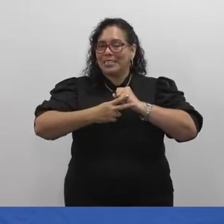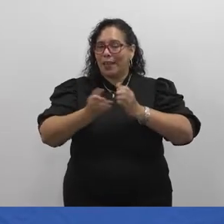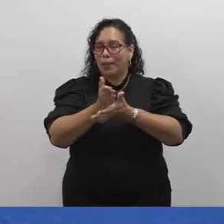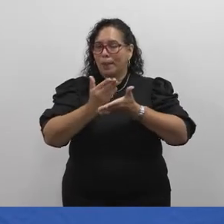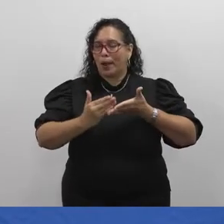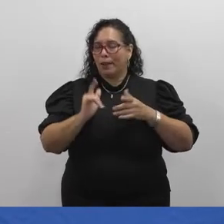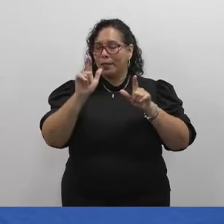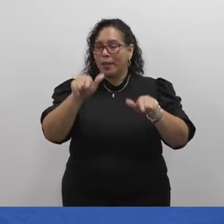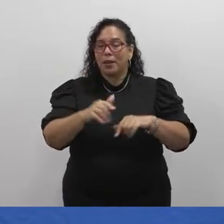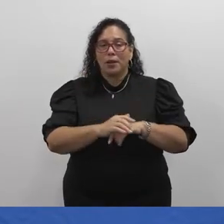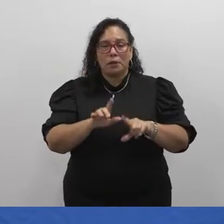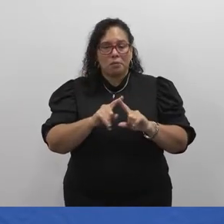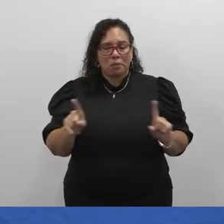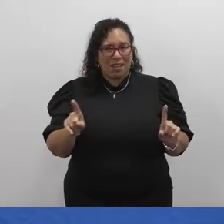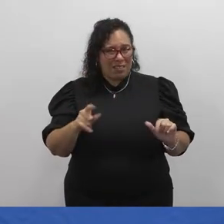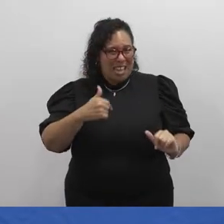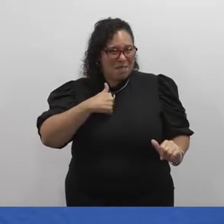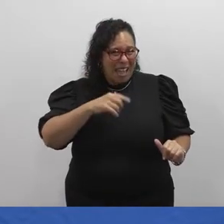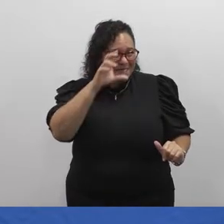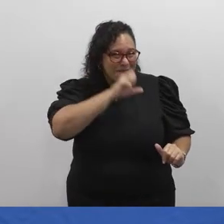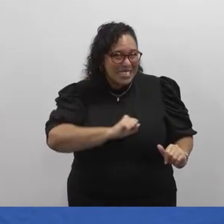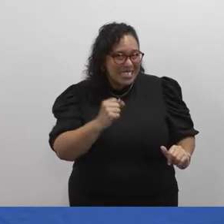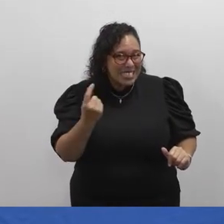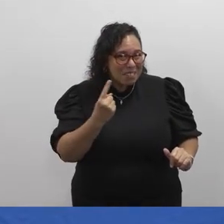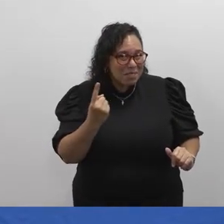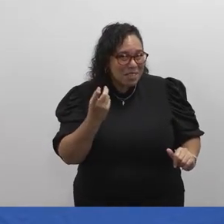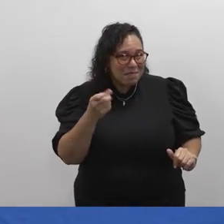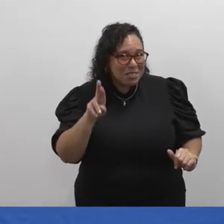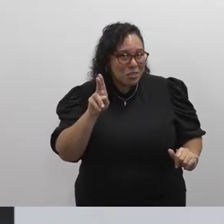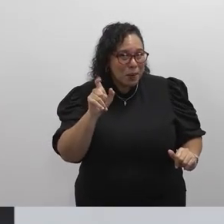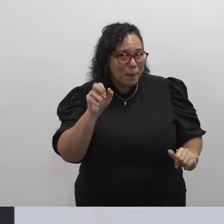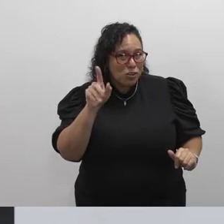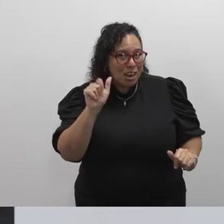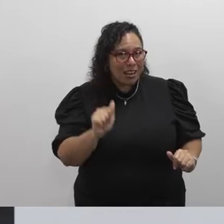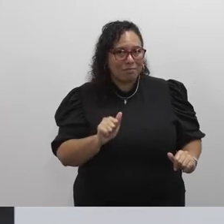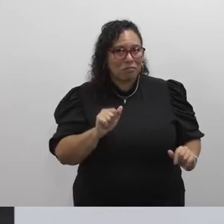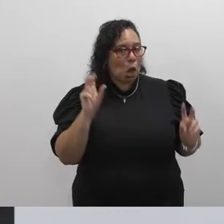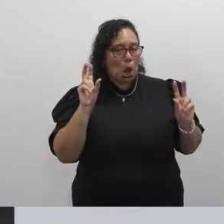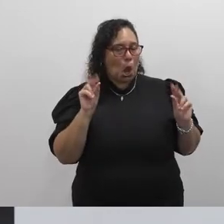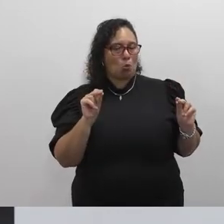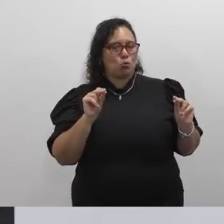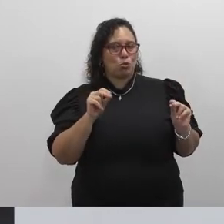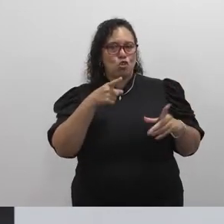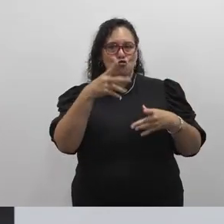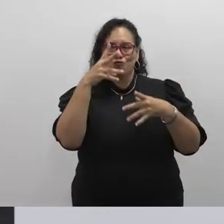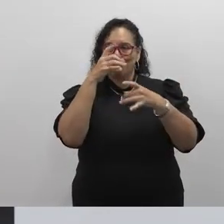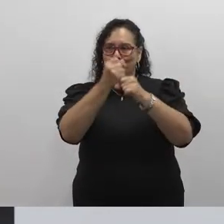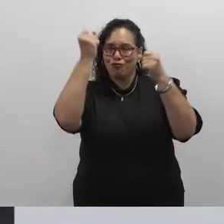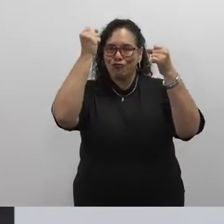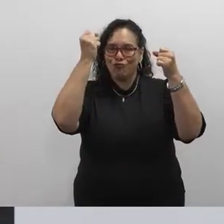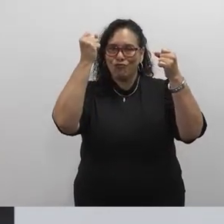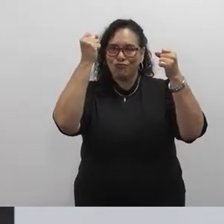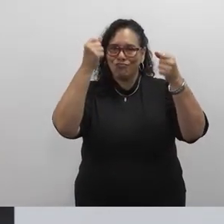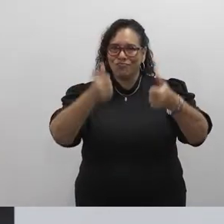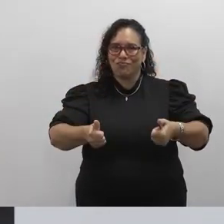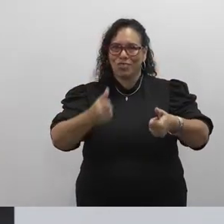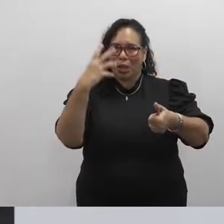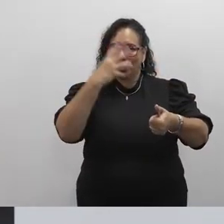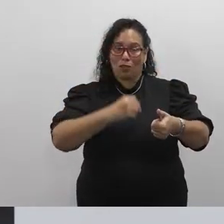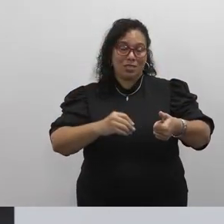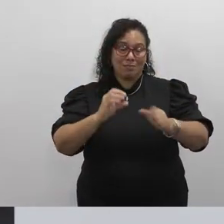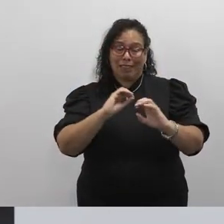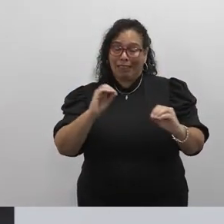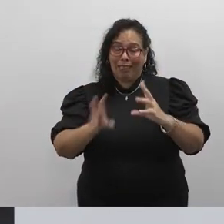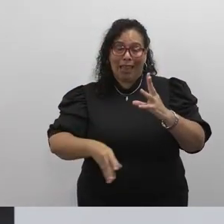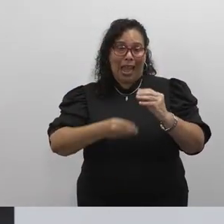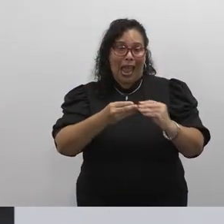the things, but am I missing something here, Mr. Miranda? Not one bit. So you captured it beautifully. Really not much to add on my side of the